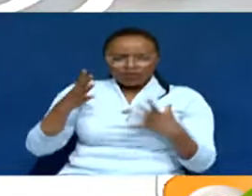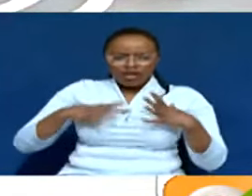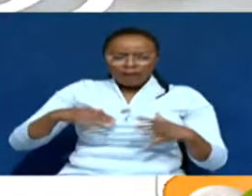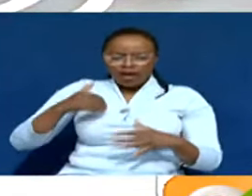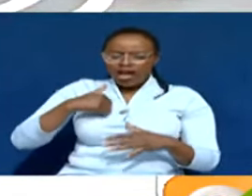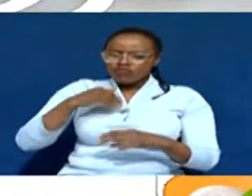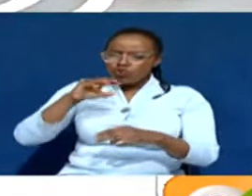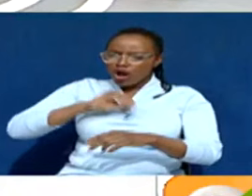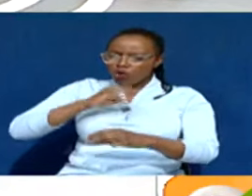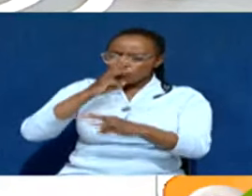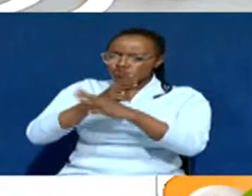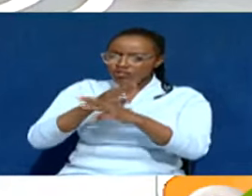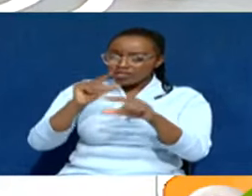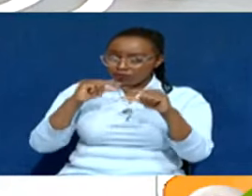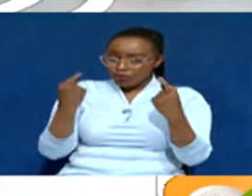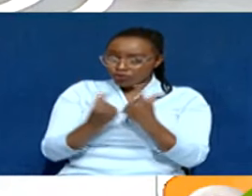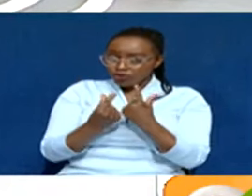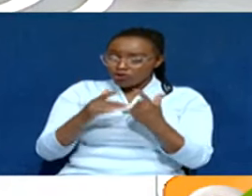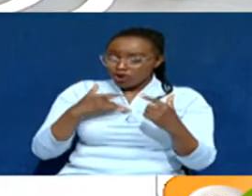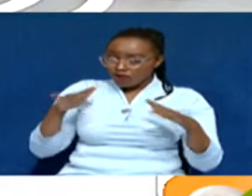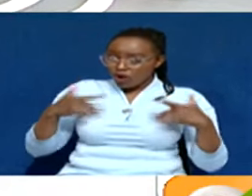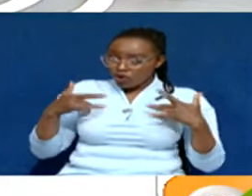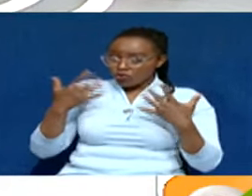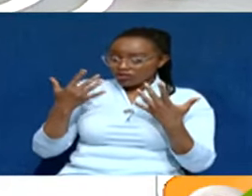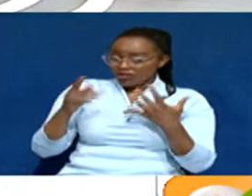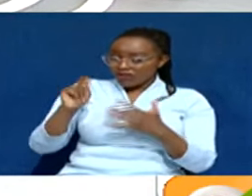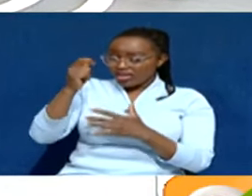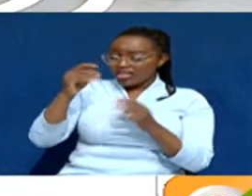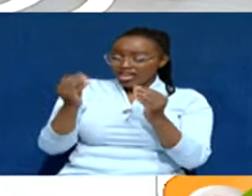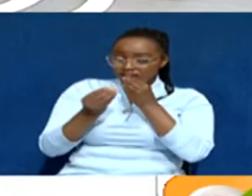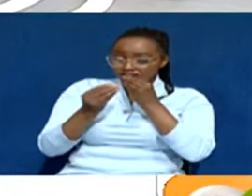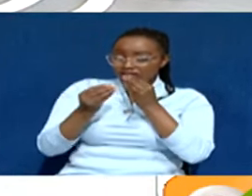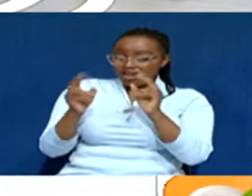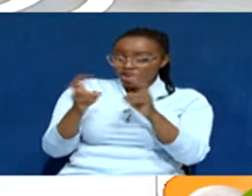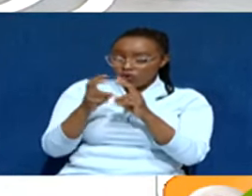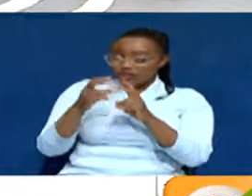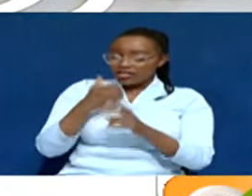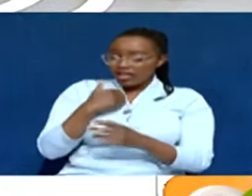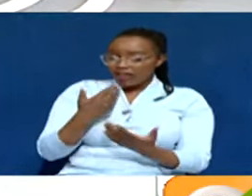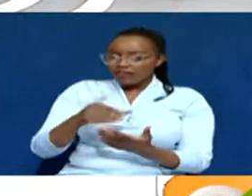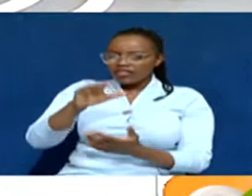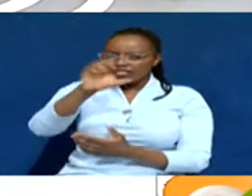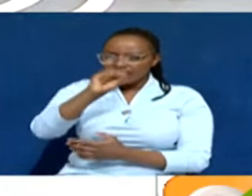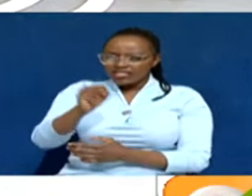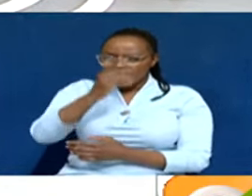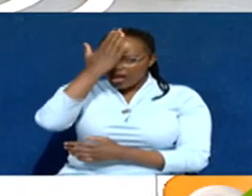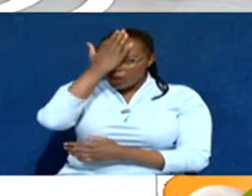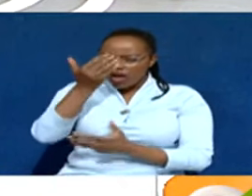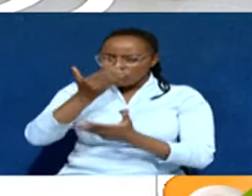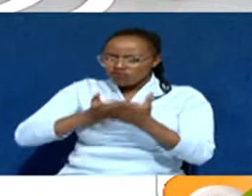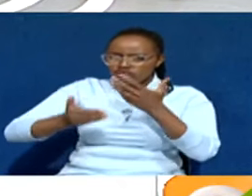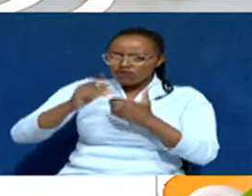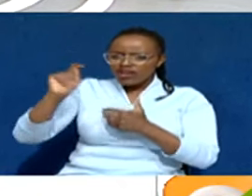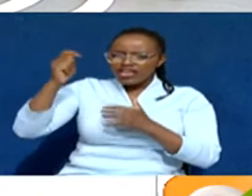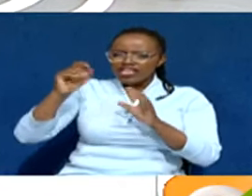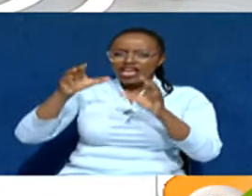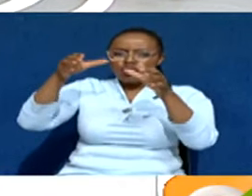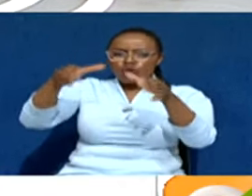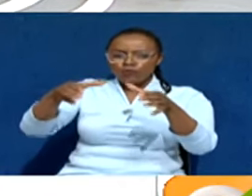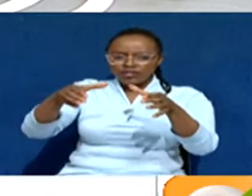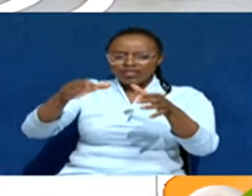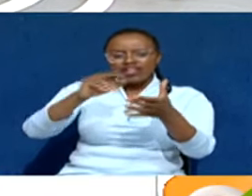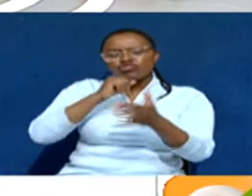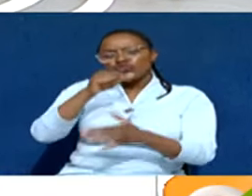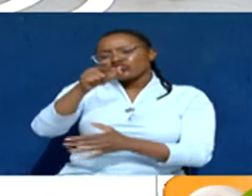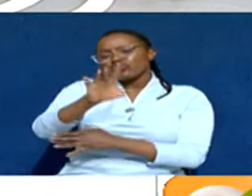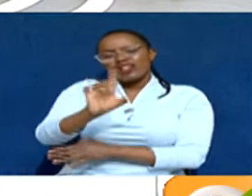have your own WhatsApp groups, right? Yeah. You guys have your own Kenyan content. Yes. By the way, Bwana CS, why don't you engage the Kenyan community there? I mean,